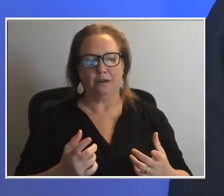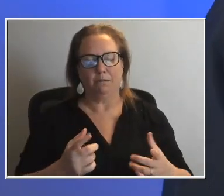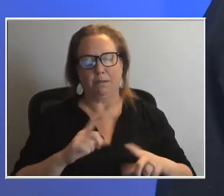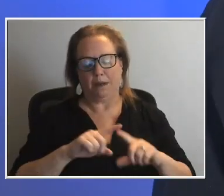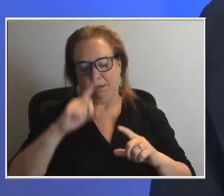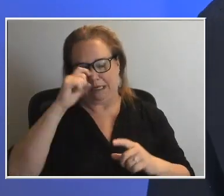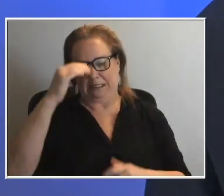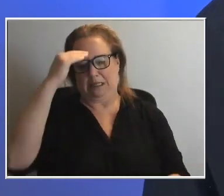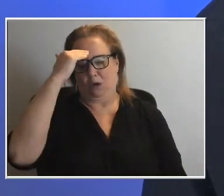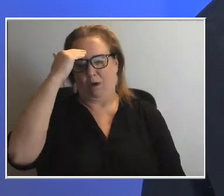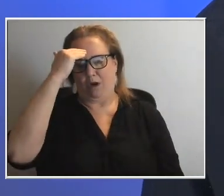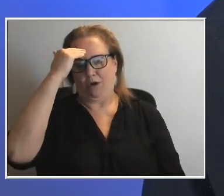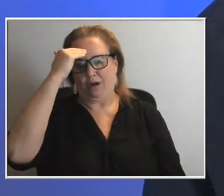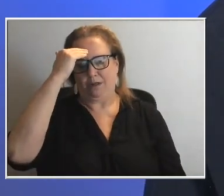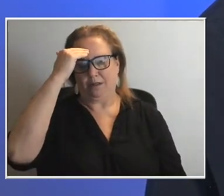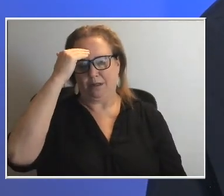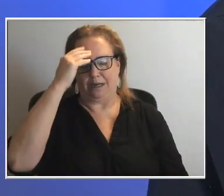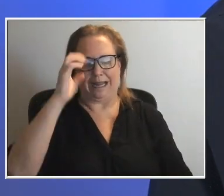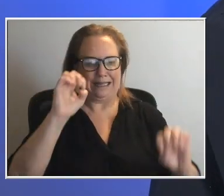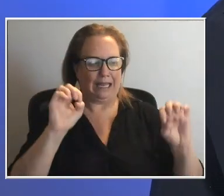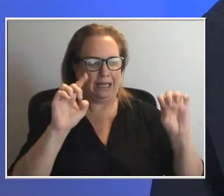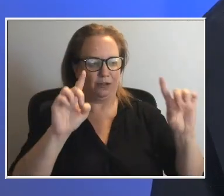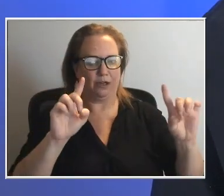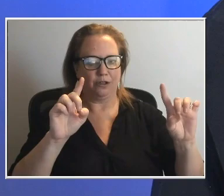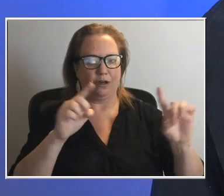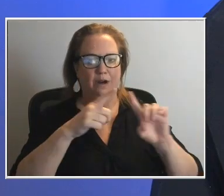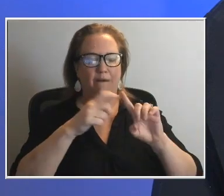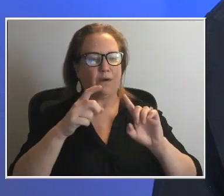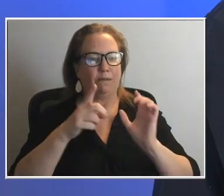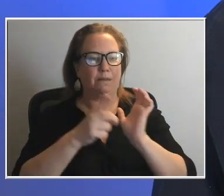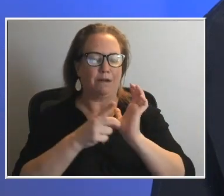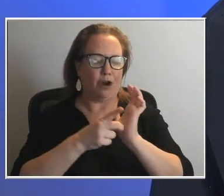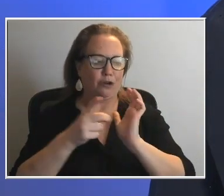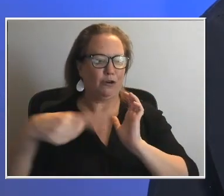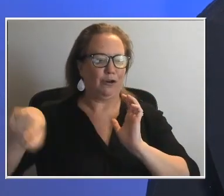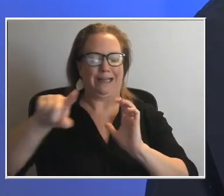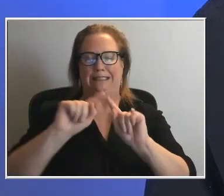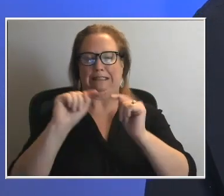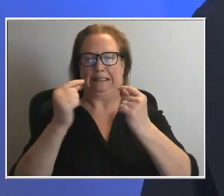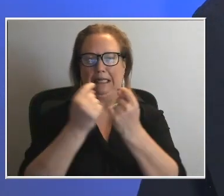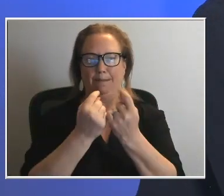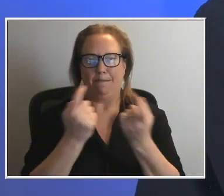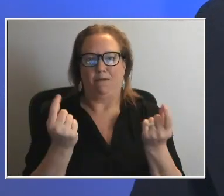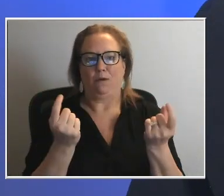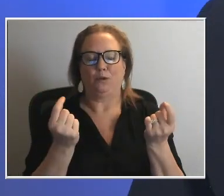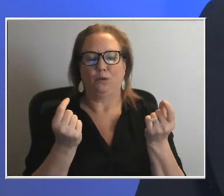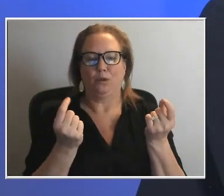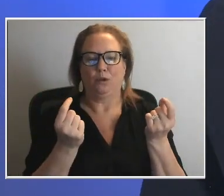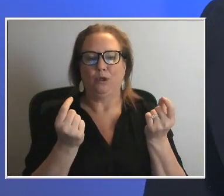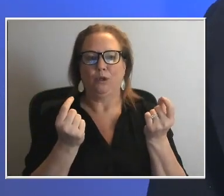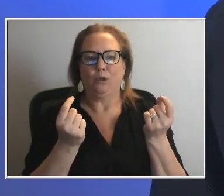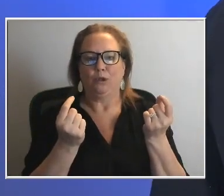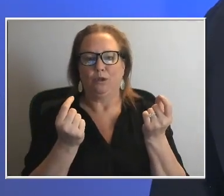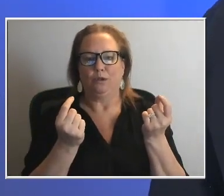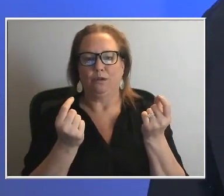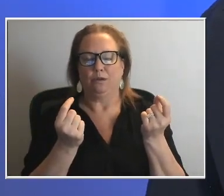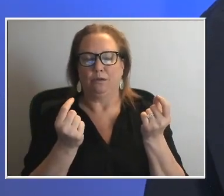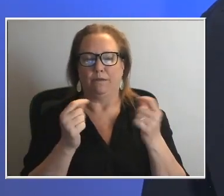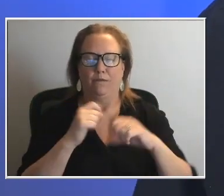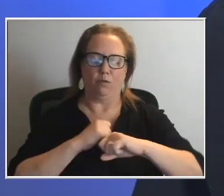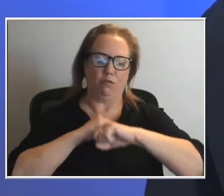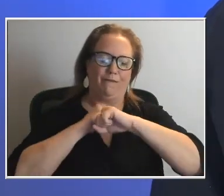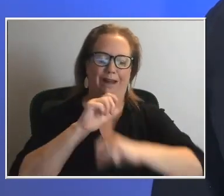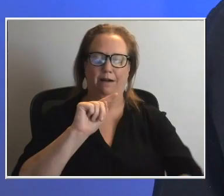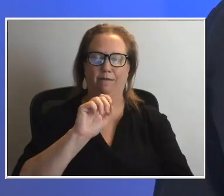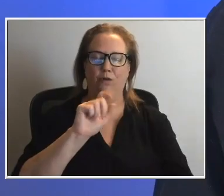and then education from Dr. Coccarello and his team about what to do for preventative tools for